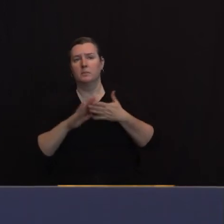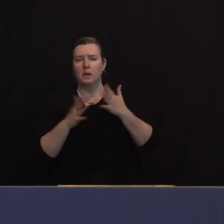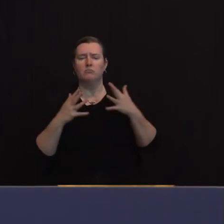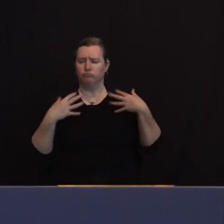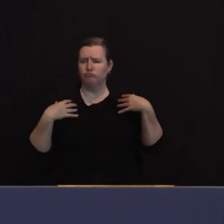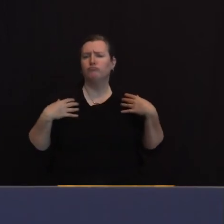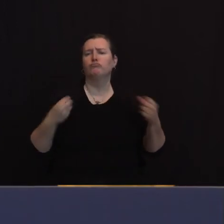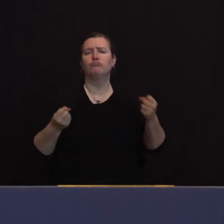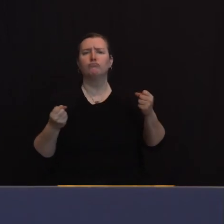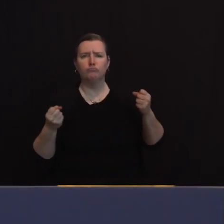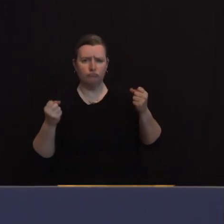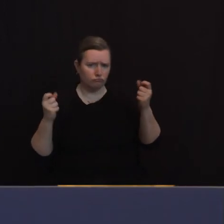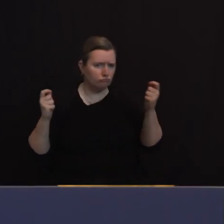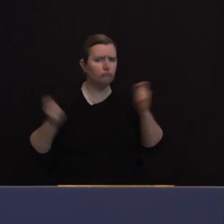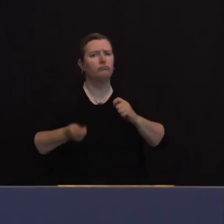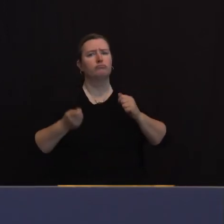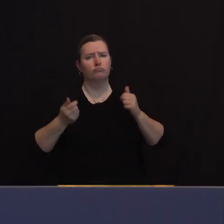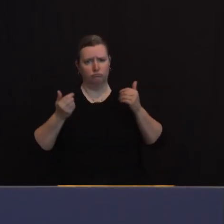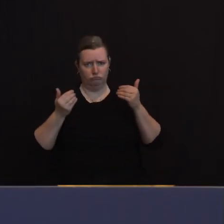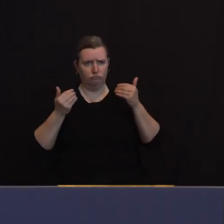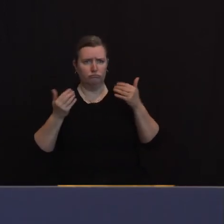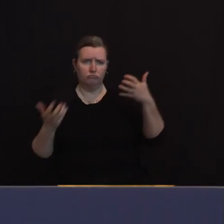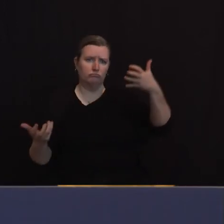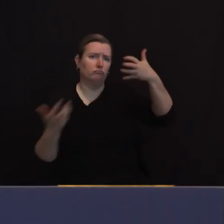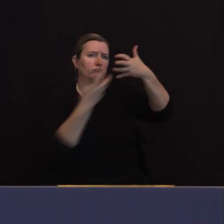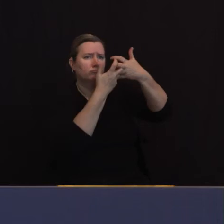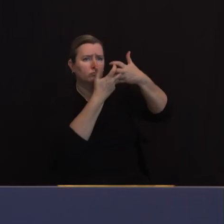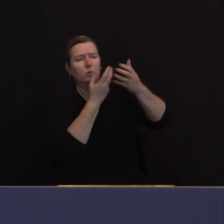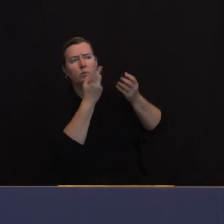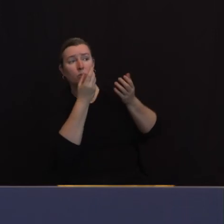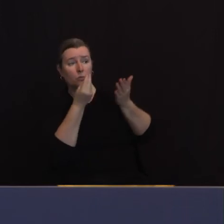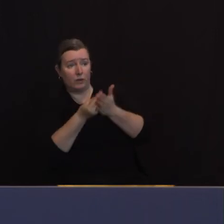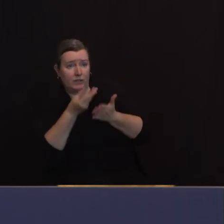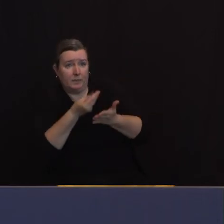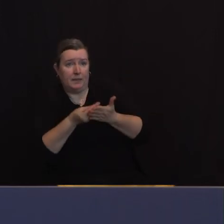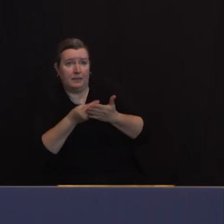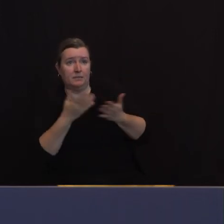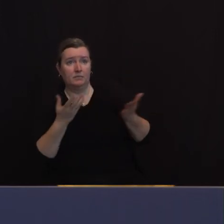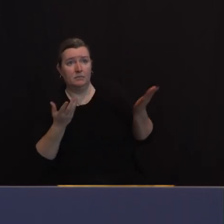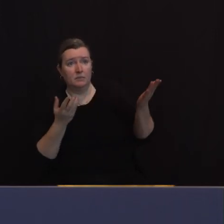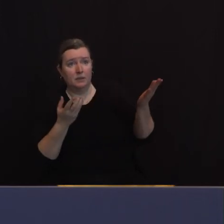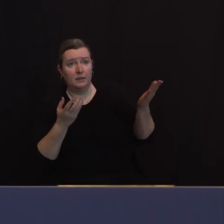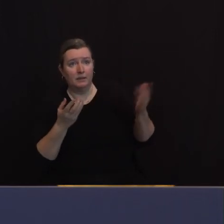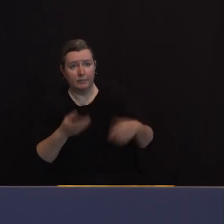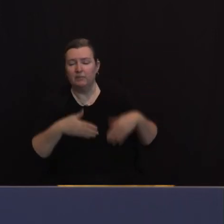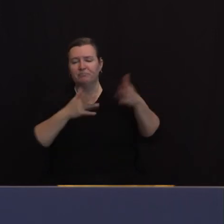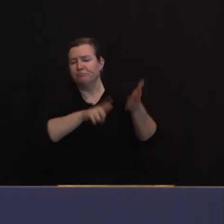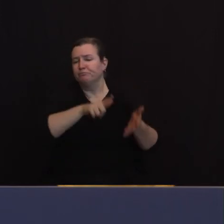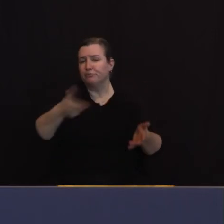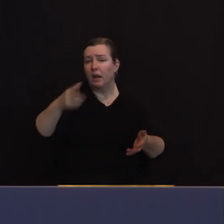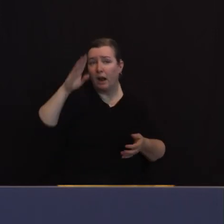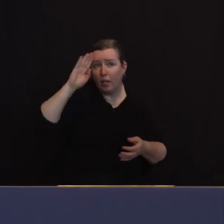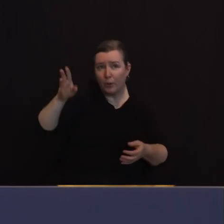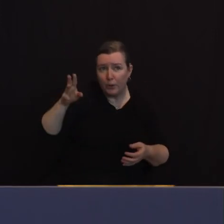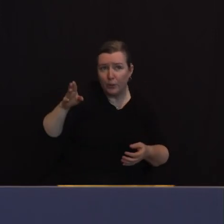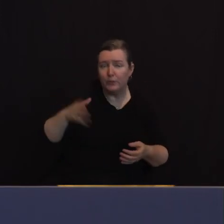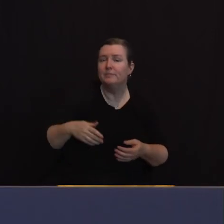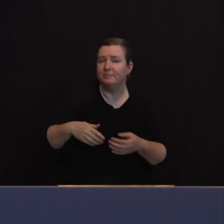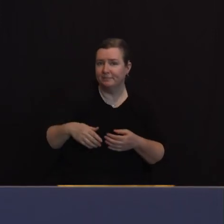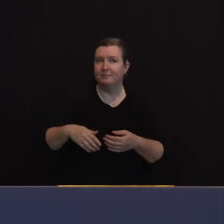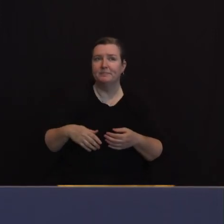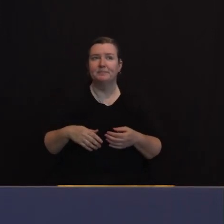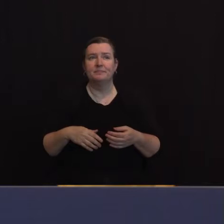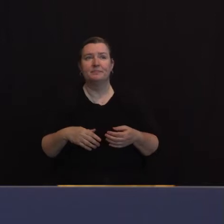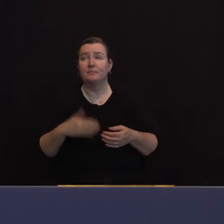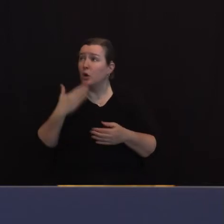But I don't want to waste money in the meantime. Thank you. Say hi to Walt for me, please. Good afternoon.